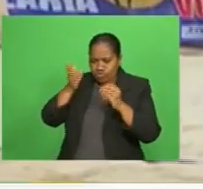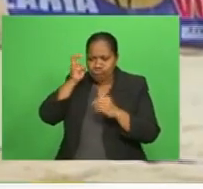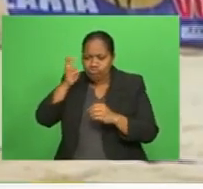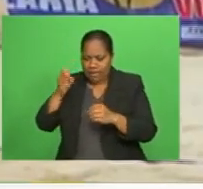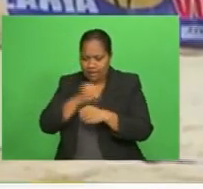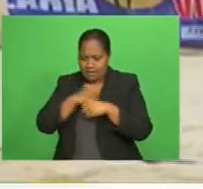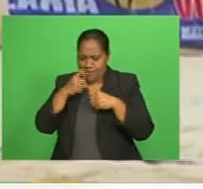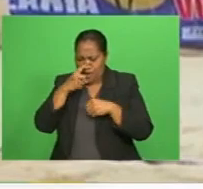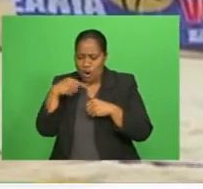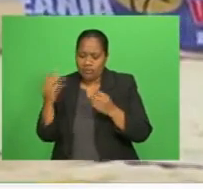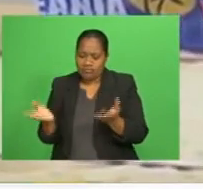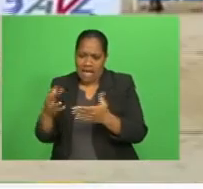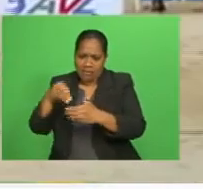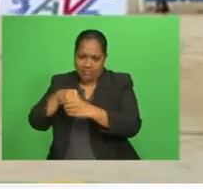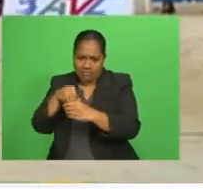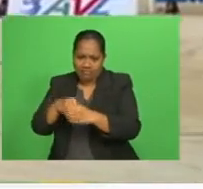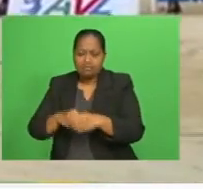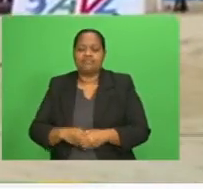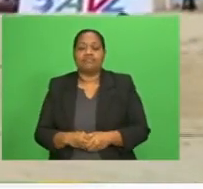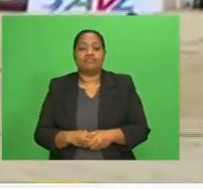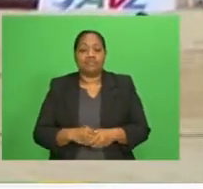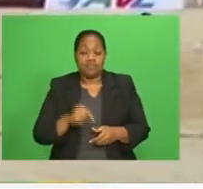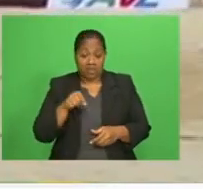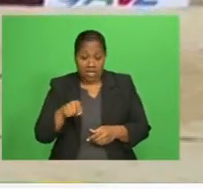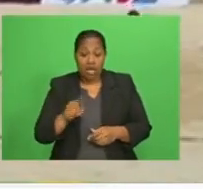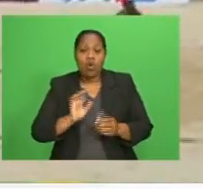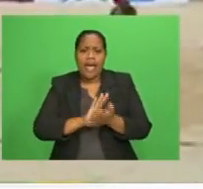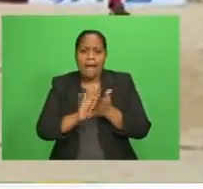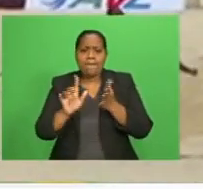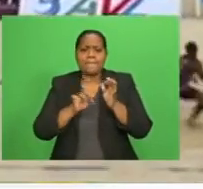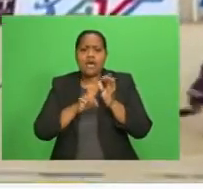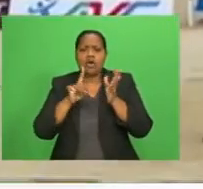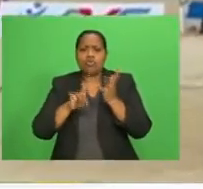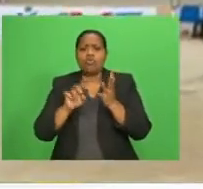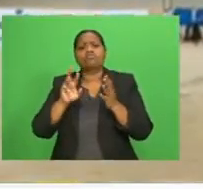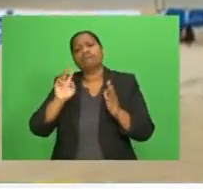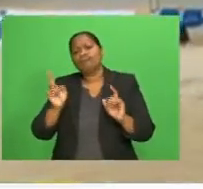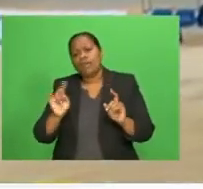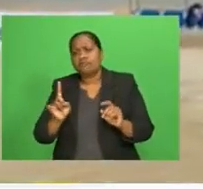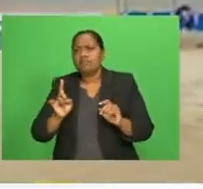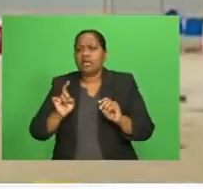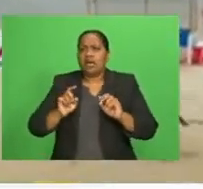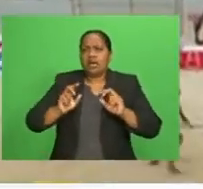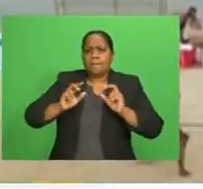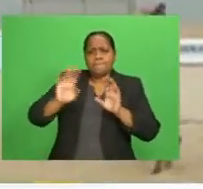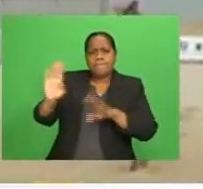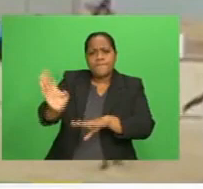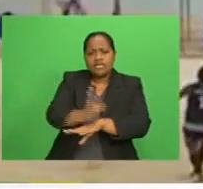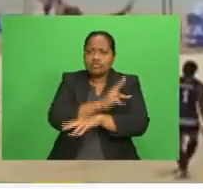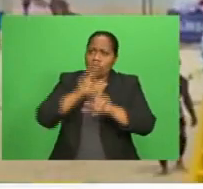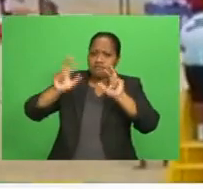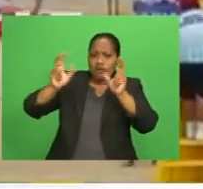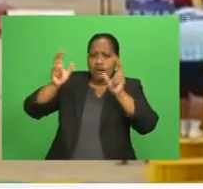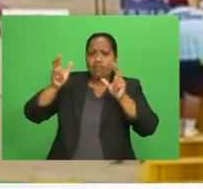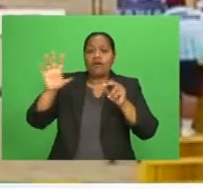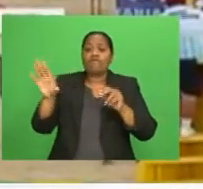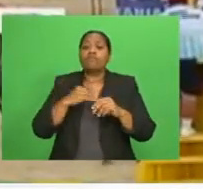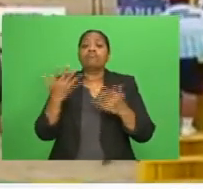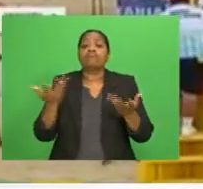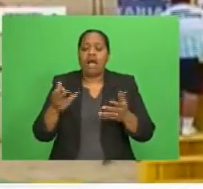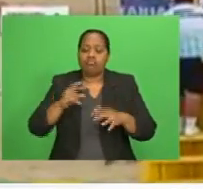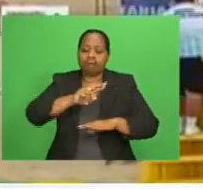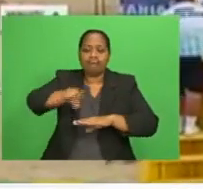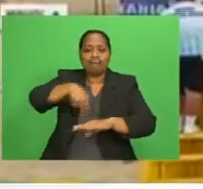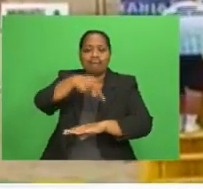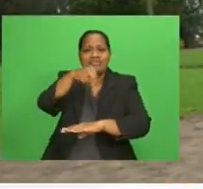level. The HPU will cater for beach volleyball players from around the Oceania region. So for all major tournament preparation, all those things,